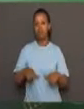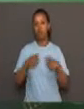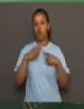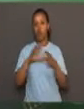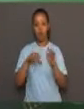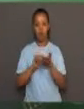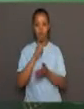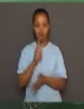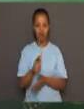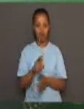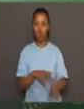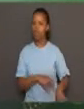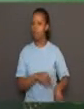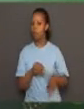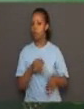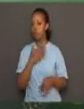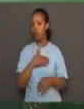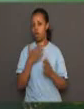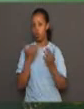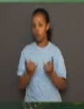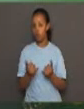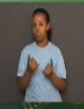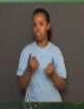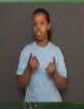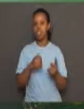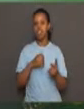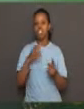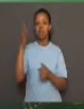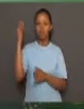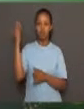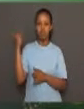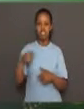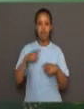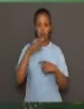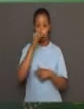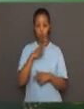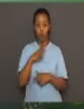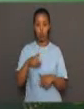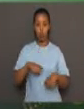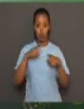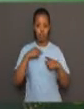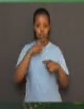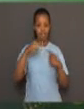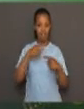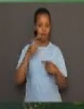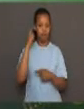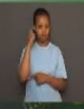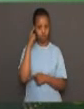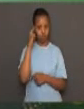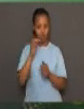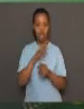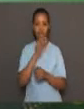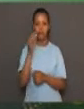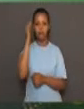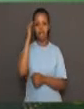Students, imagine the kind of environment early man was living in. How would an